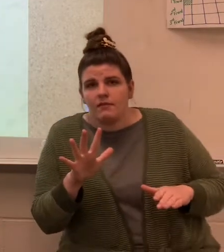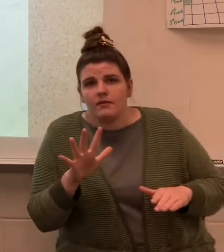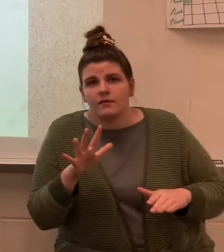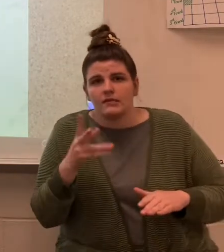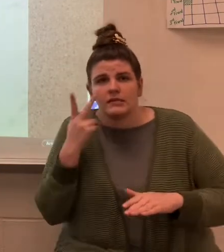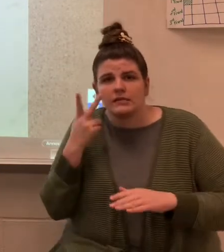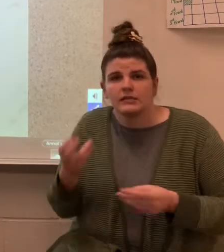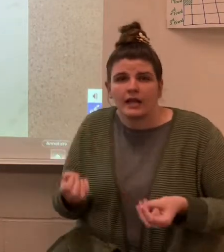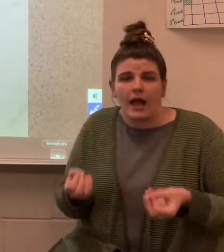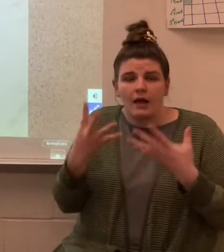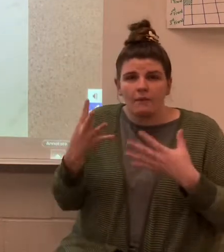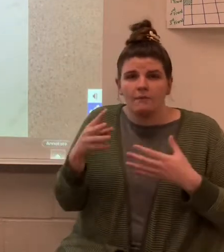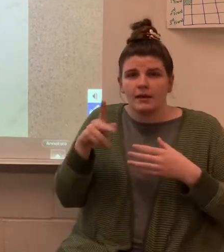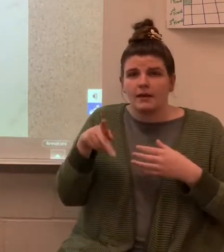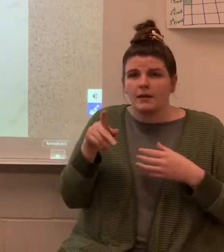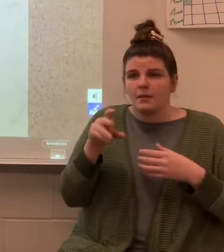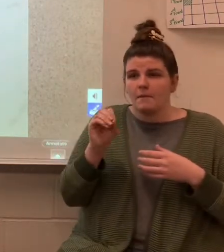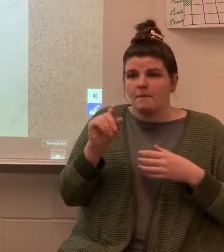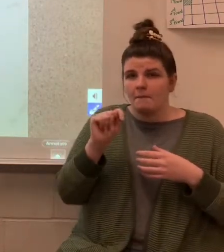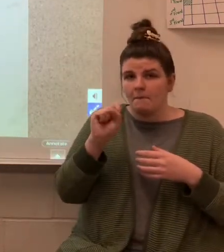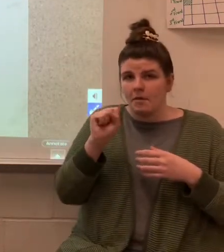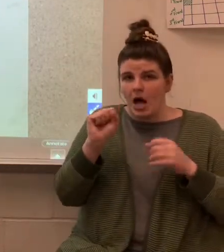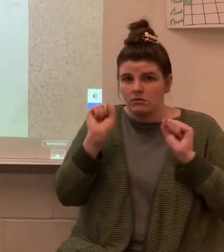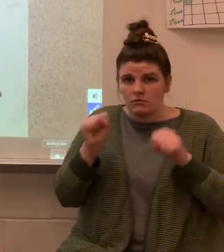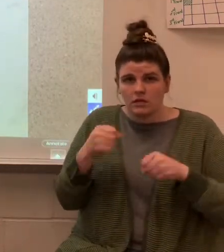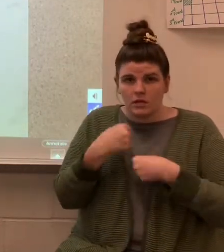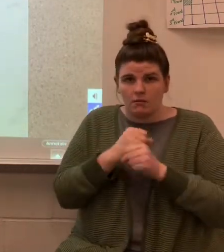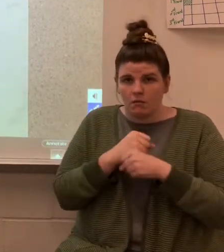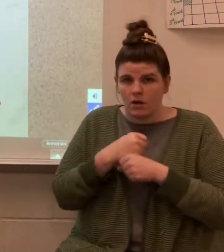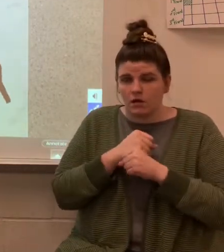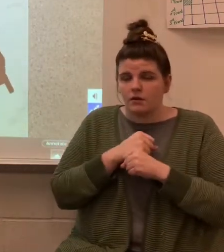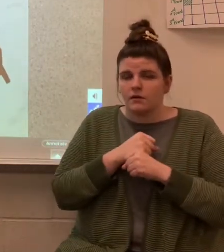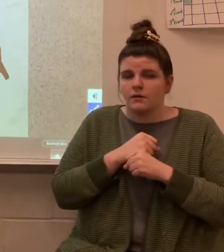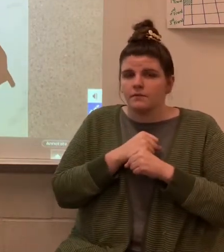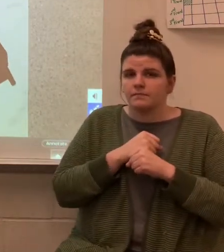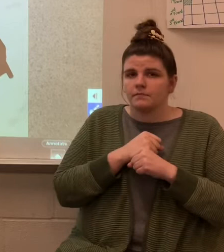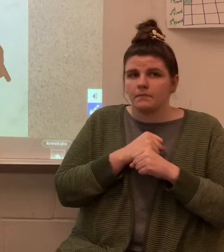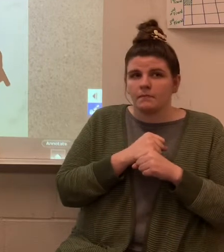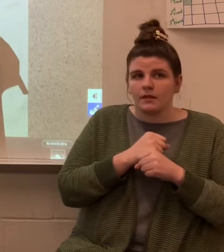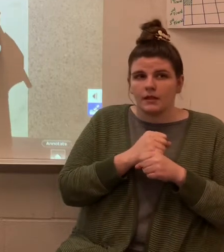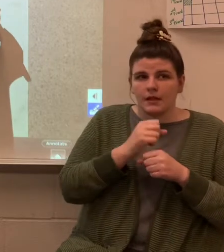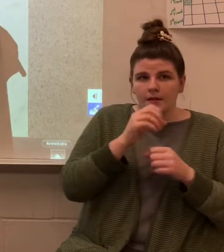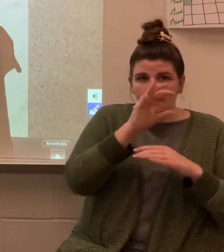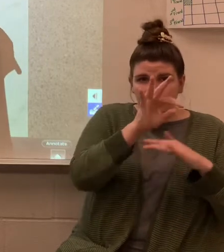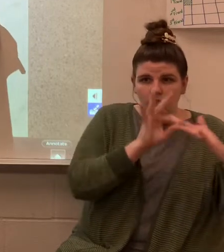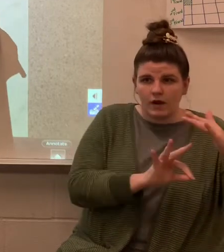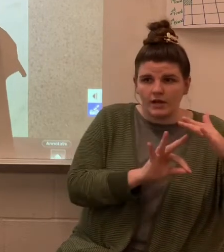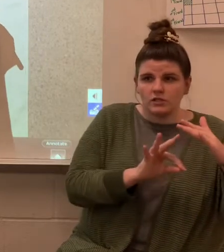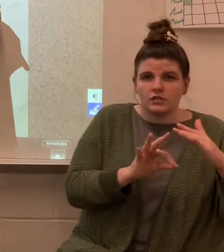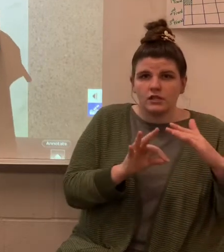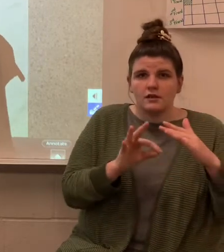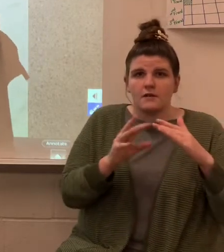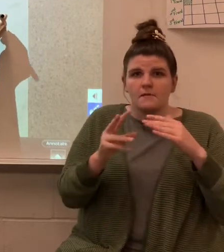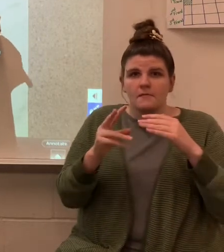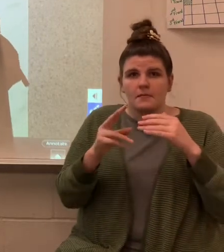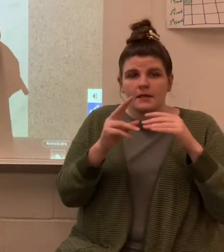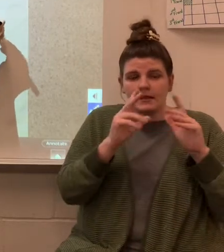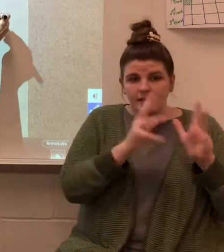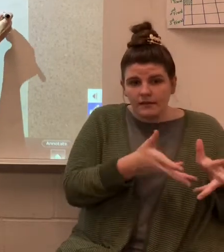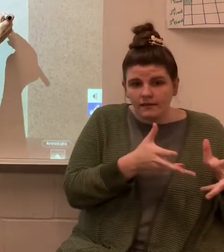just how many pots I can make. I turn this into a fraction. I keep, I multiply, I